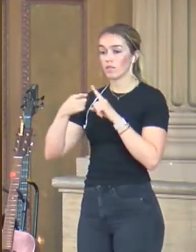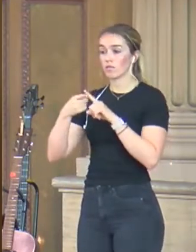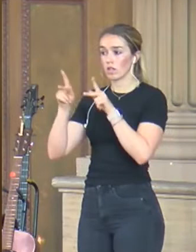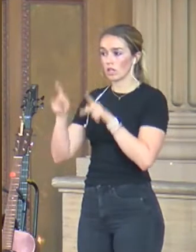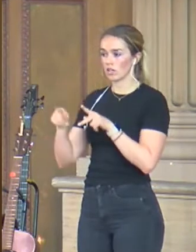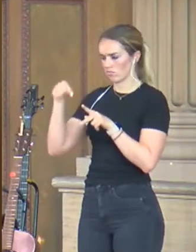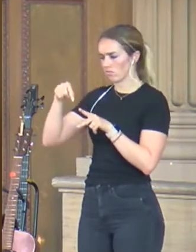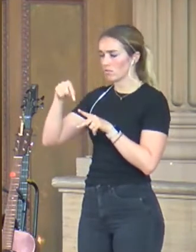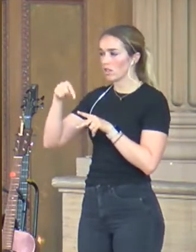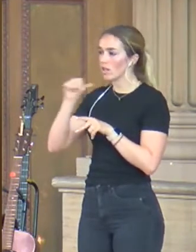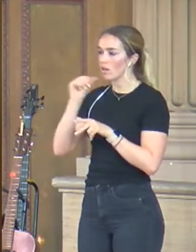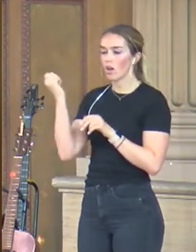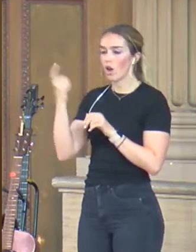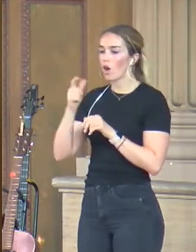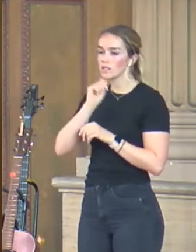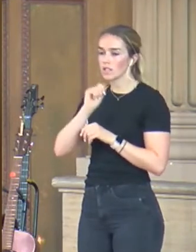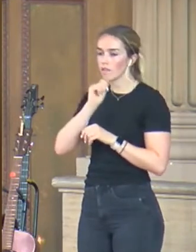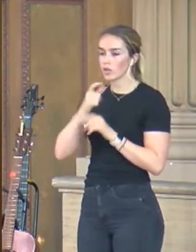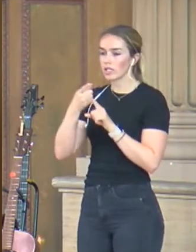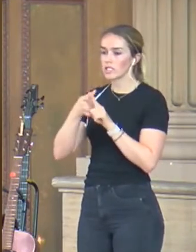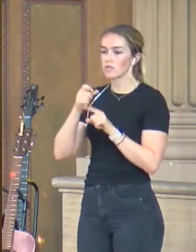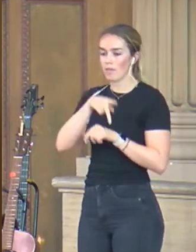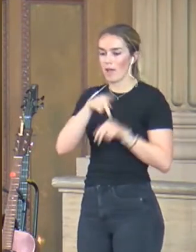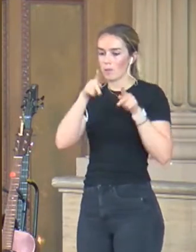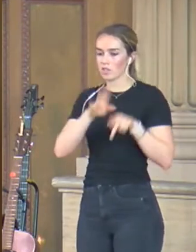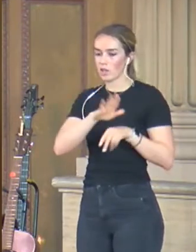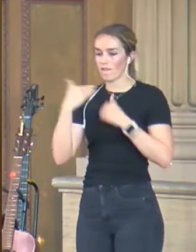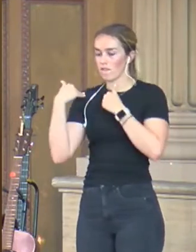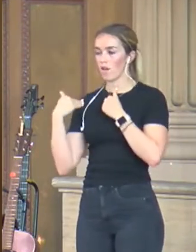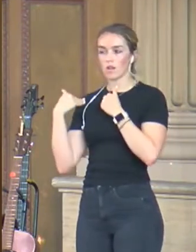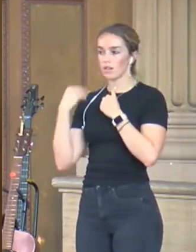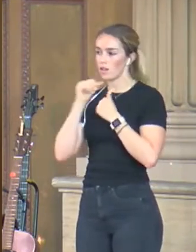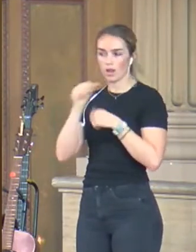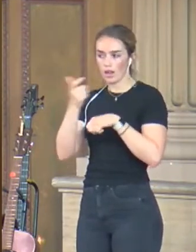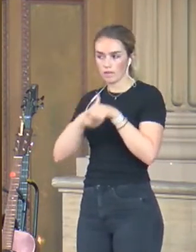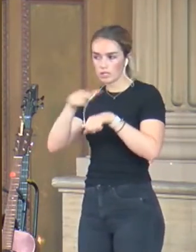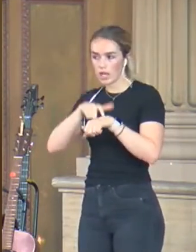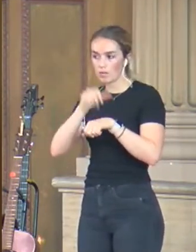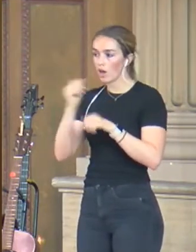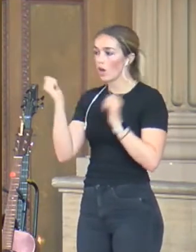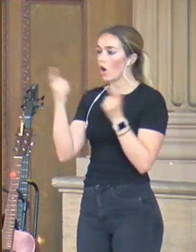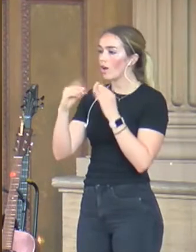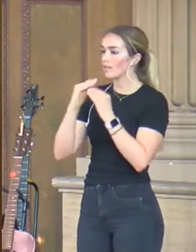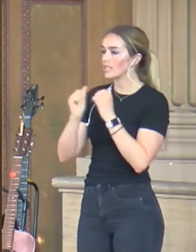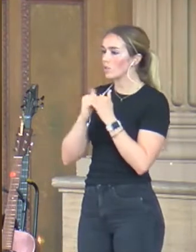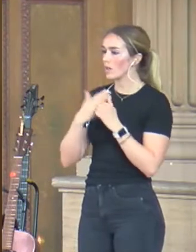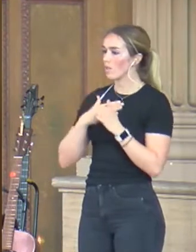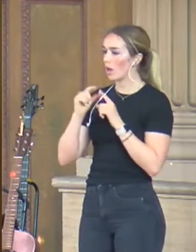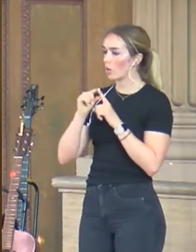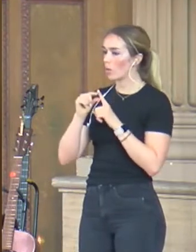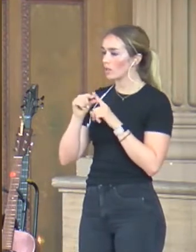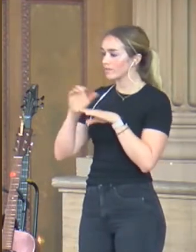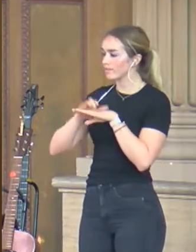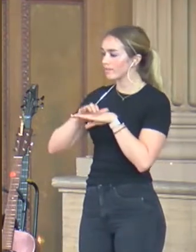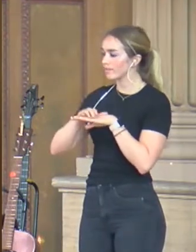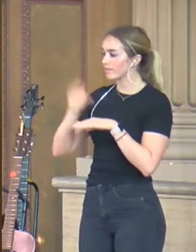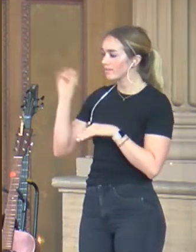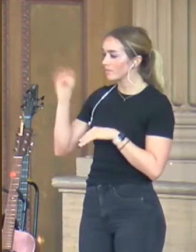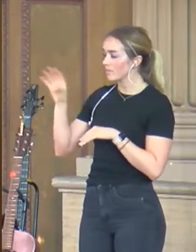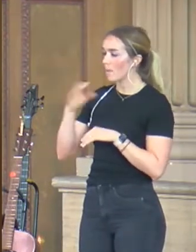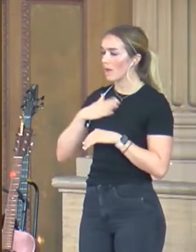need to know that not all suffering was caused by the person who's suffering and not all of it can be fixed by our words, by our presence,